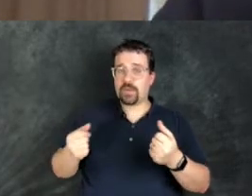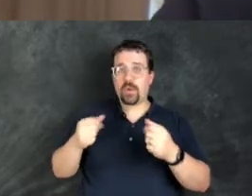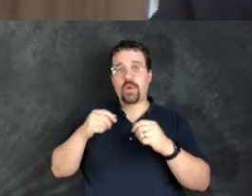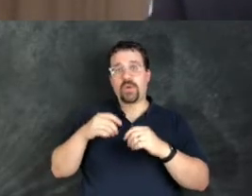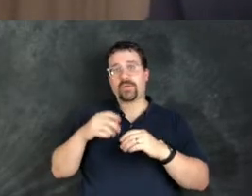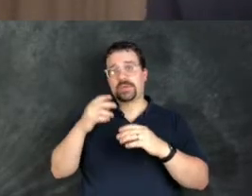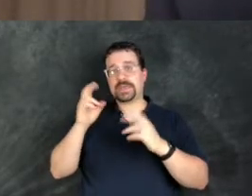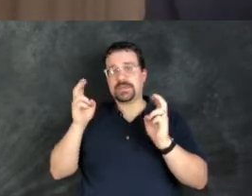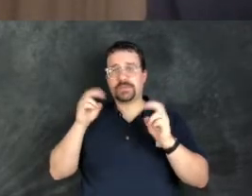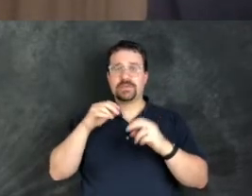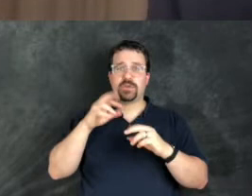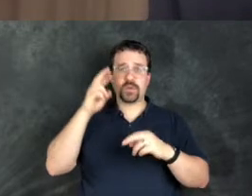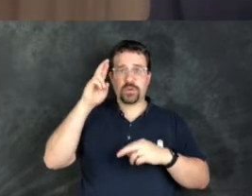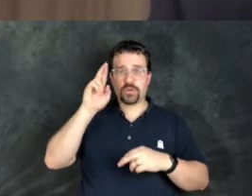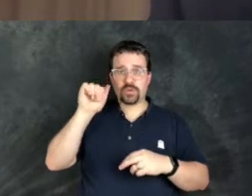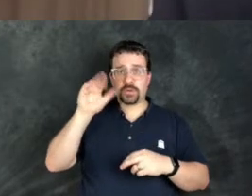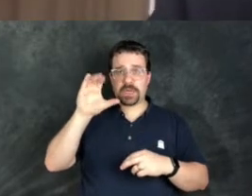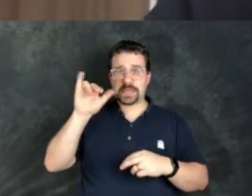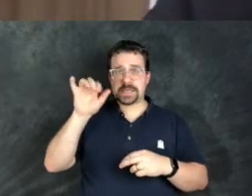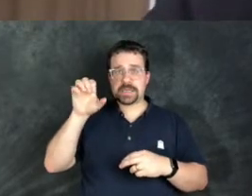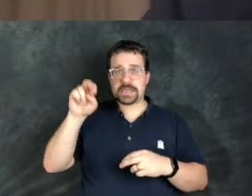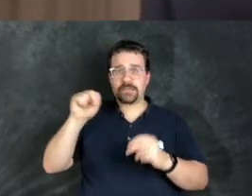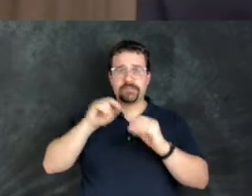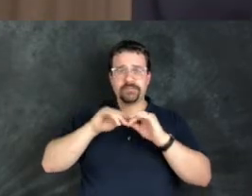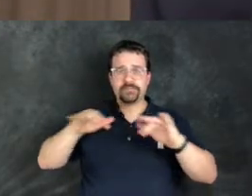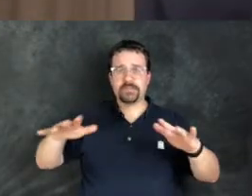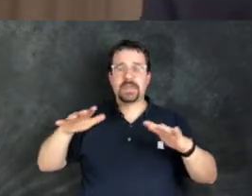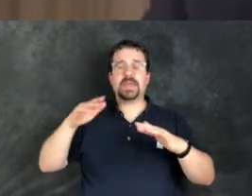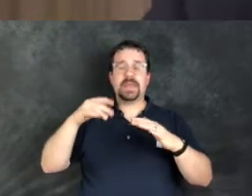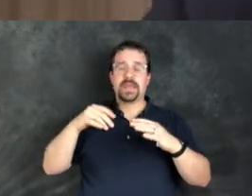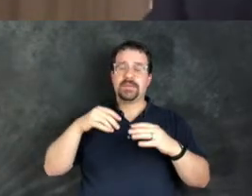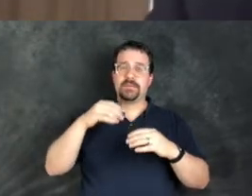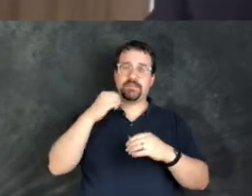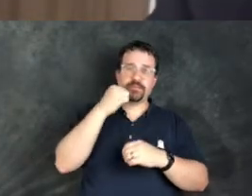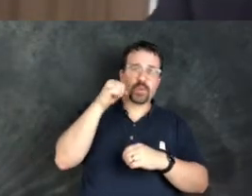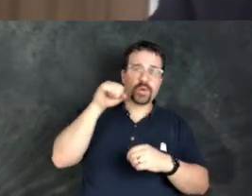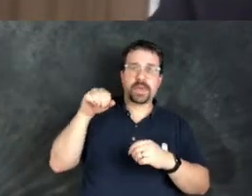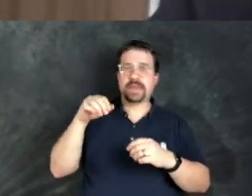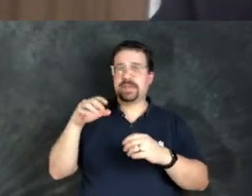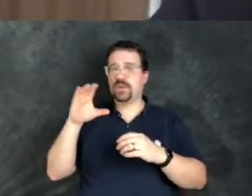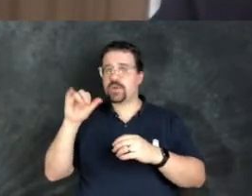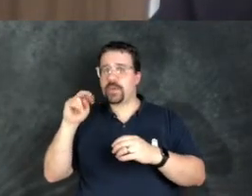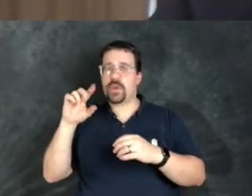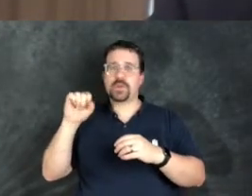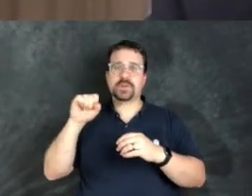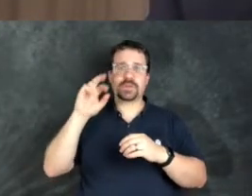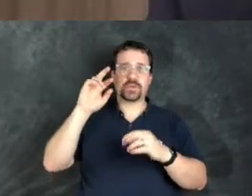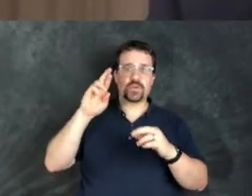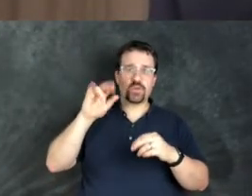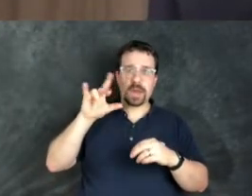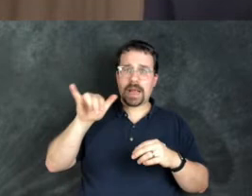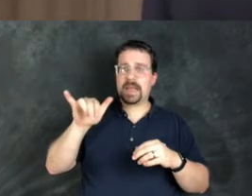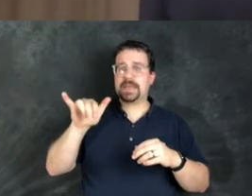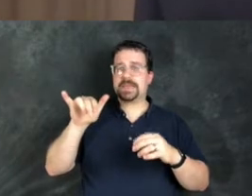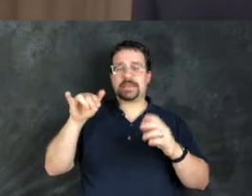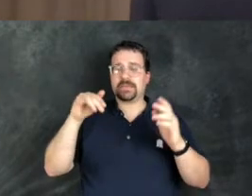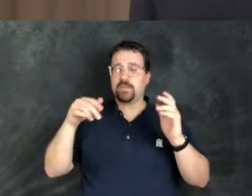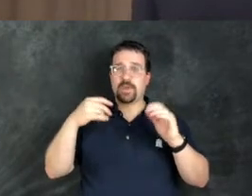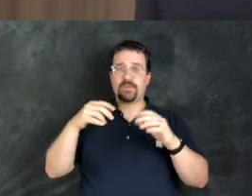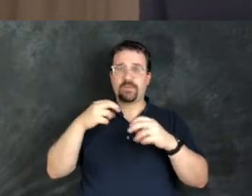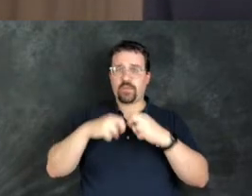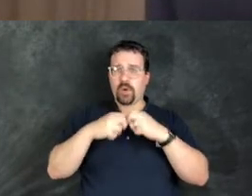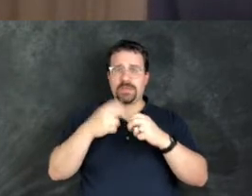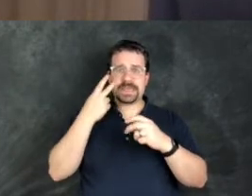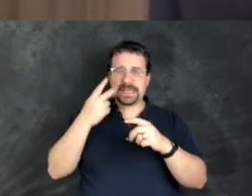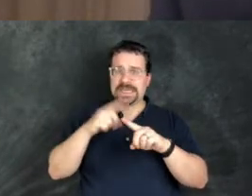of systemic racism has rallied protesters, politicizers, and criminals to the point that we all seem to have trouble telling